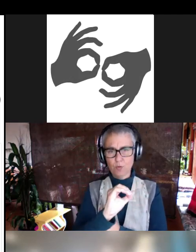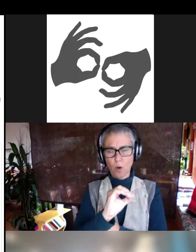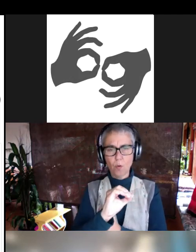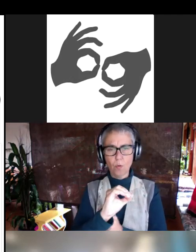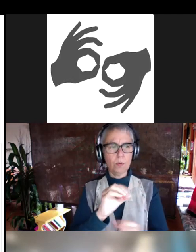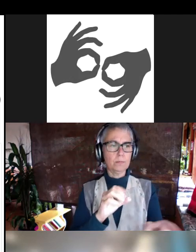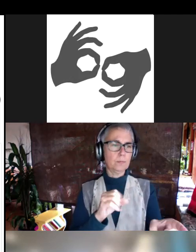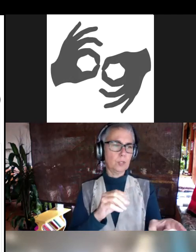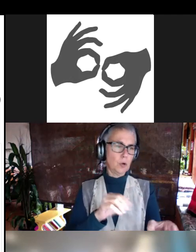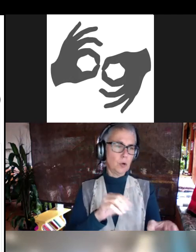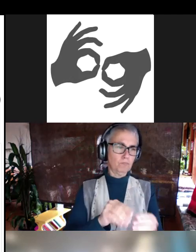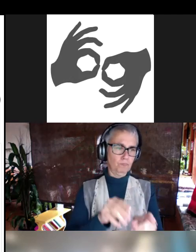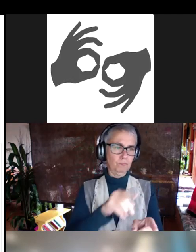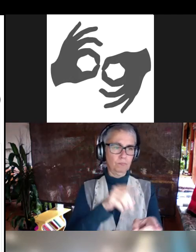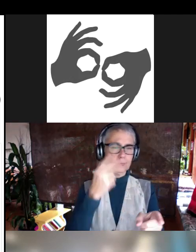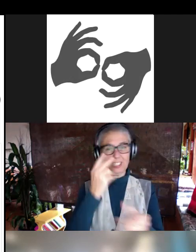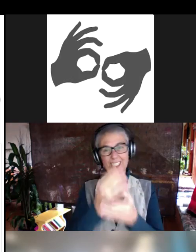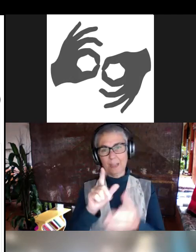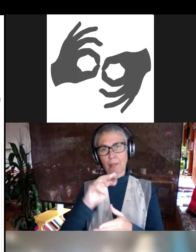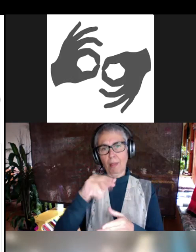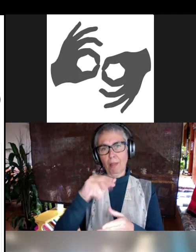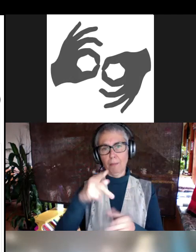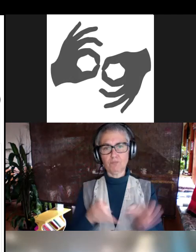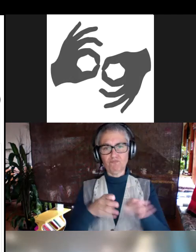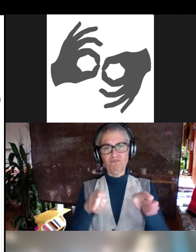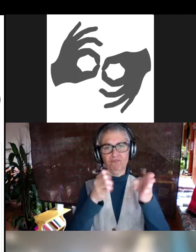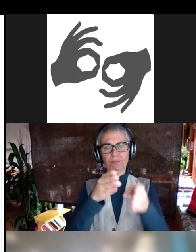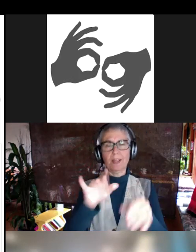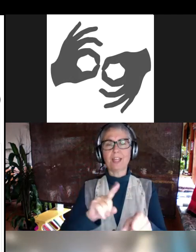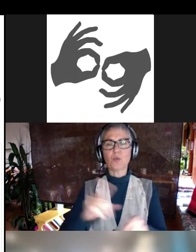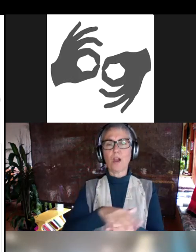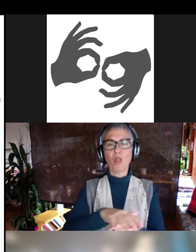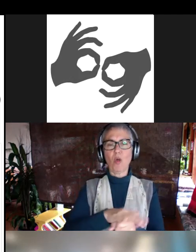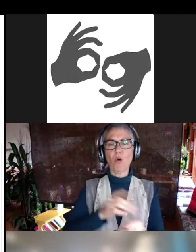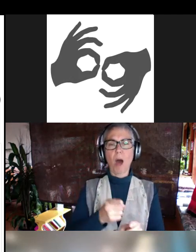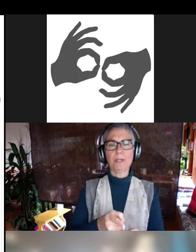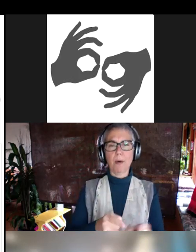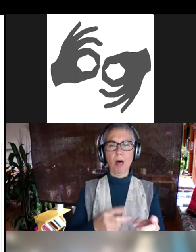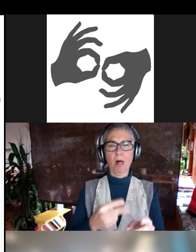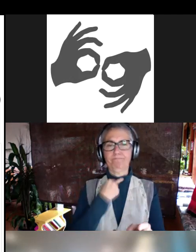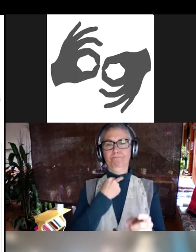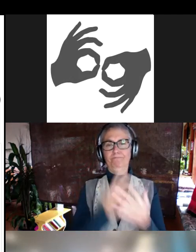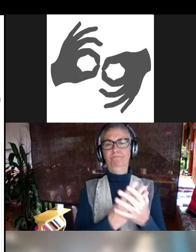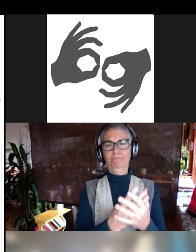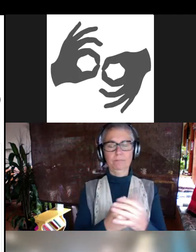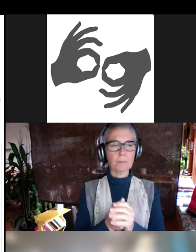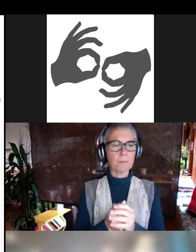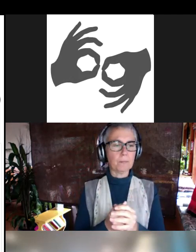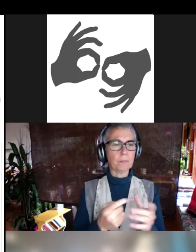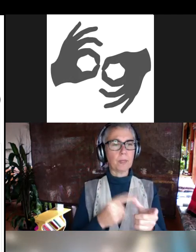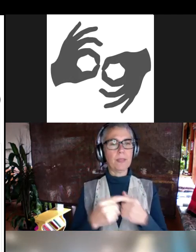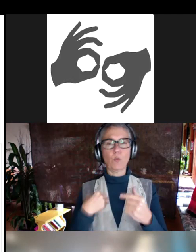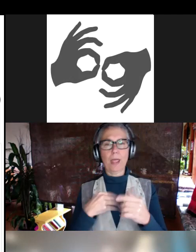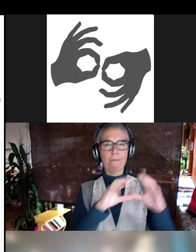optima, it's kind of, there's some lumps. This is where we kind of get trapped along the way. And then we have these major